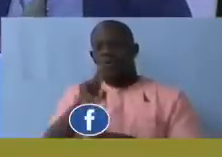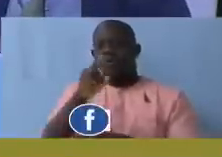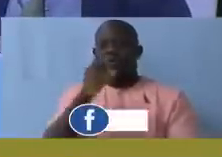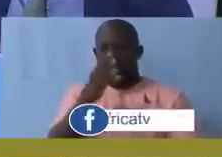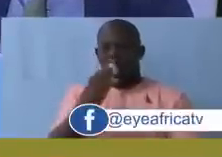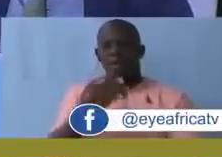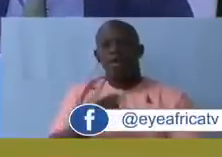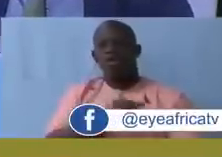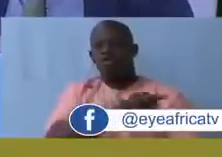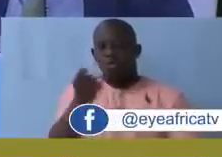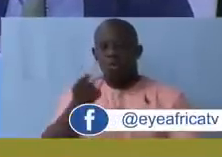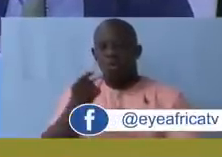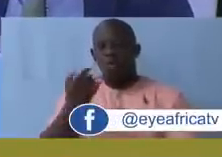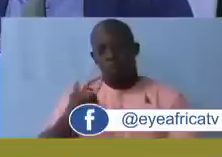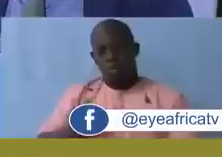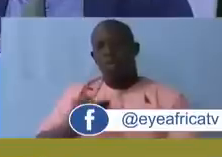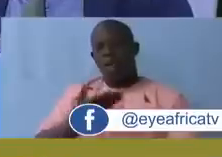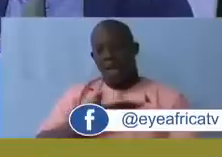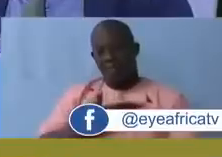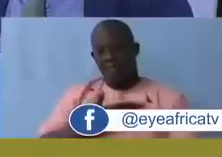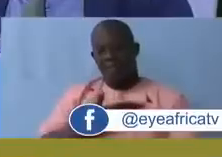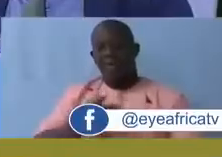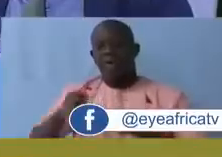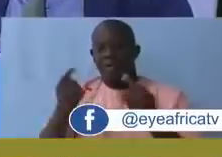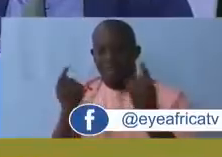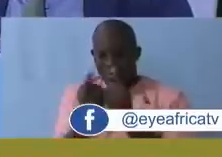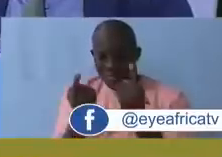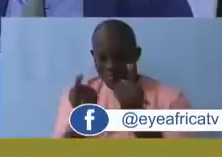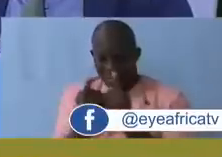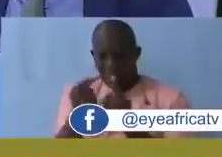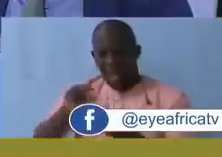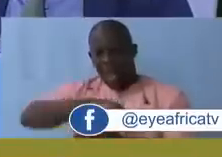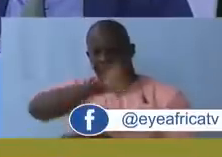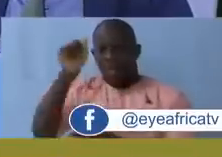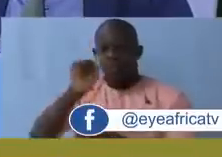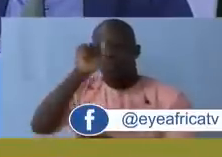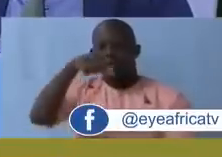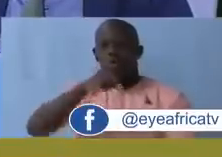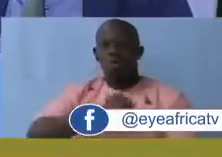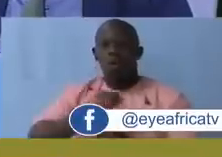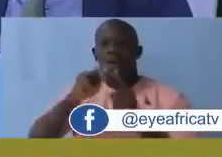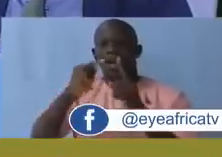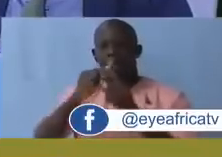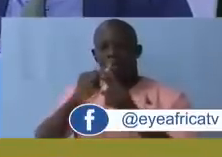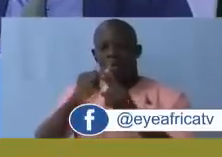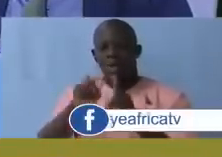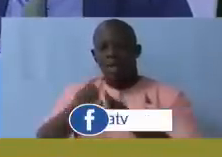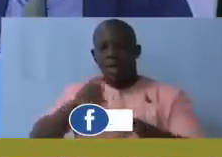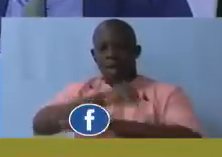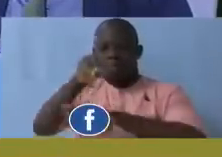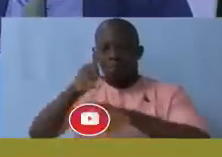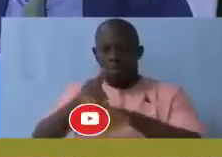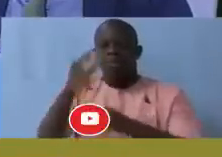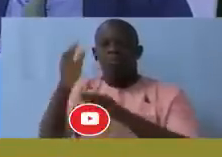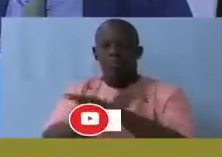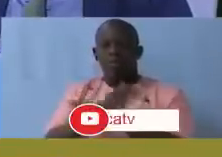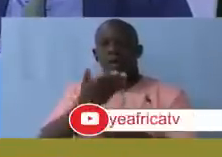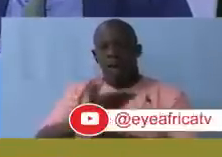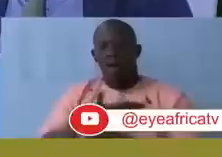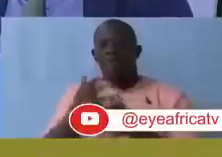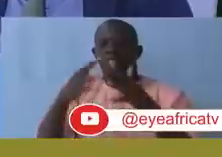facilities and your pathology laboratory used to collaborate with MRC